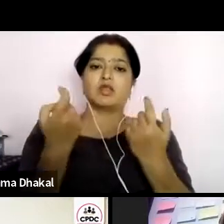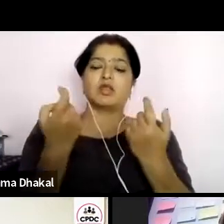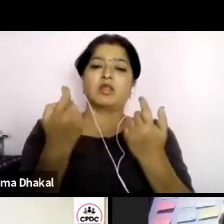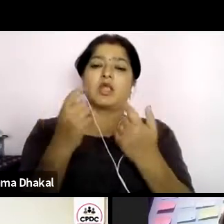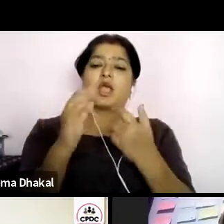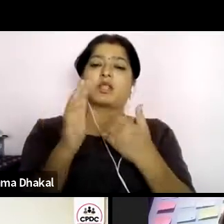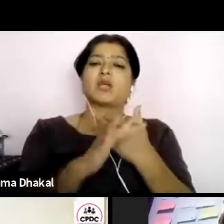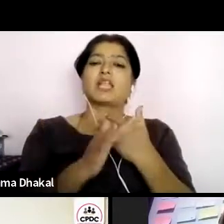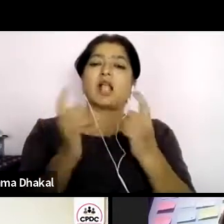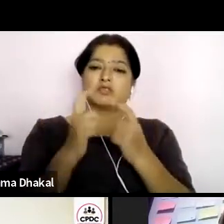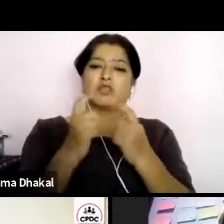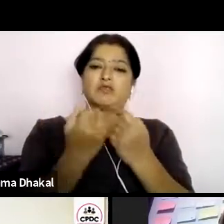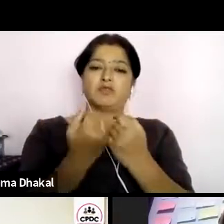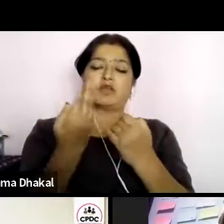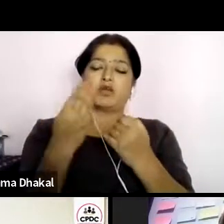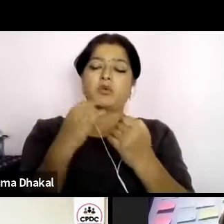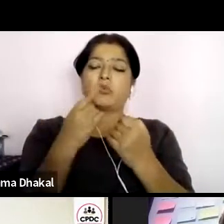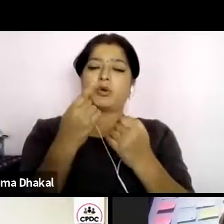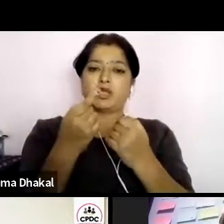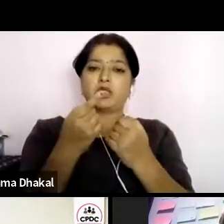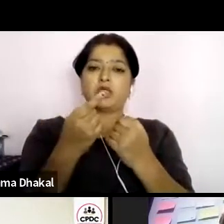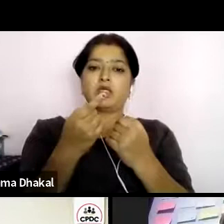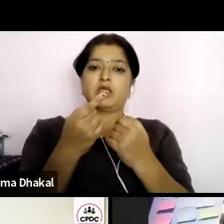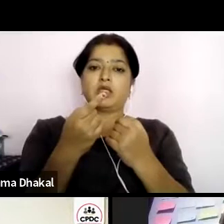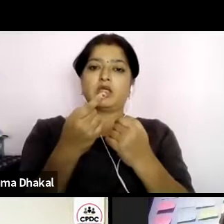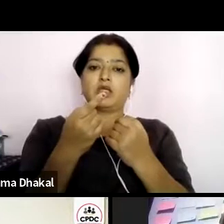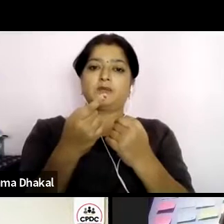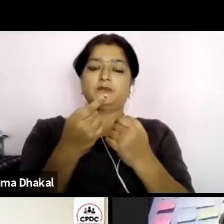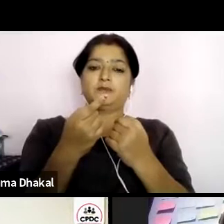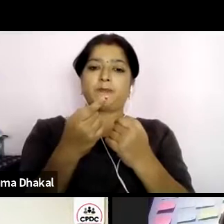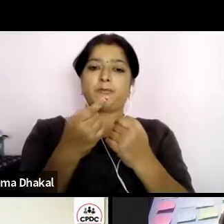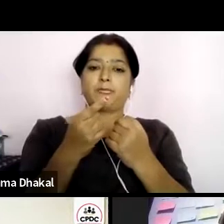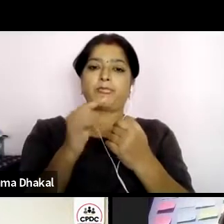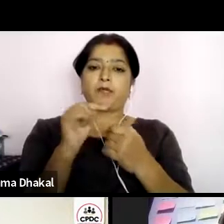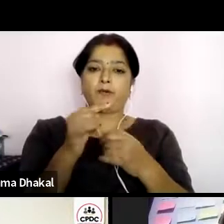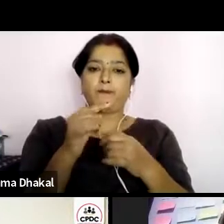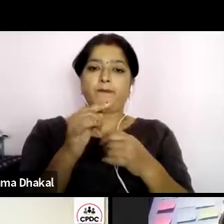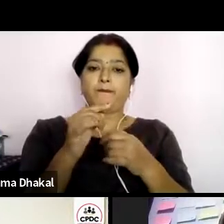try to eradicate or lessen the problem.